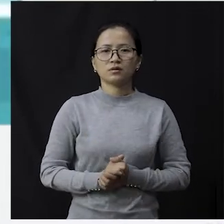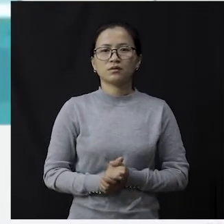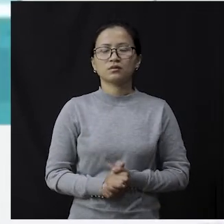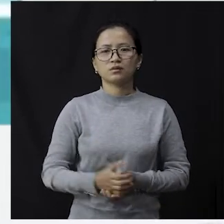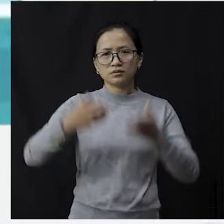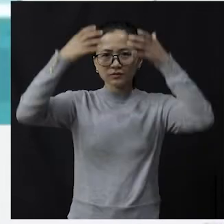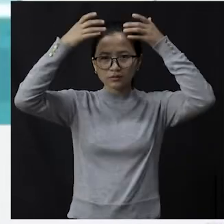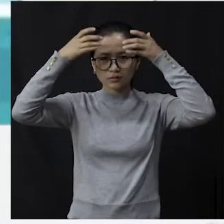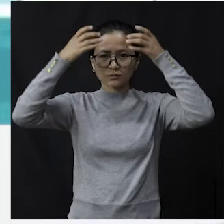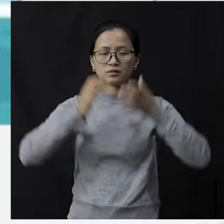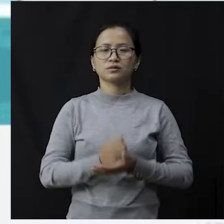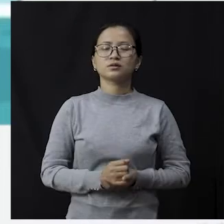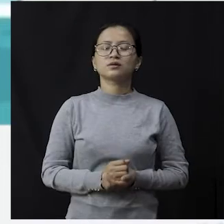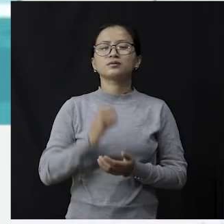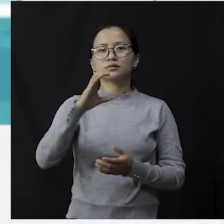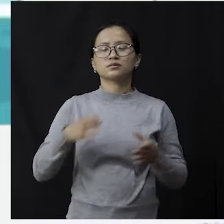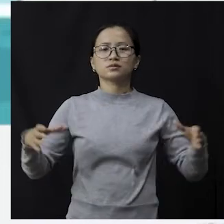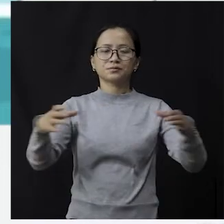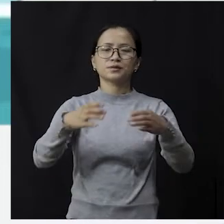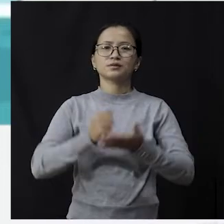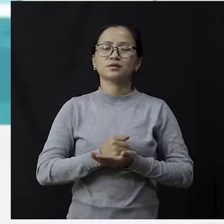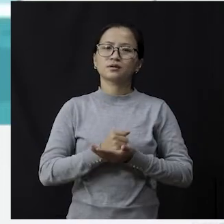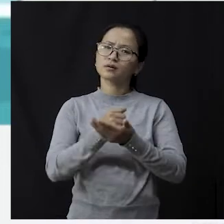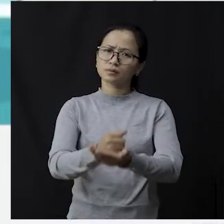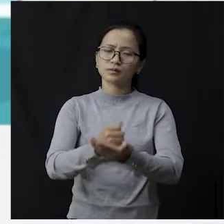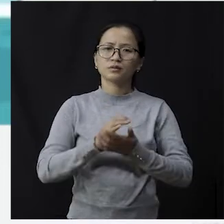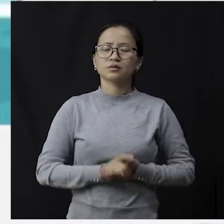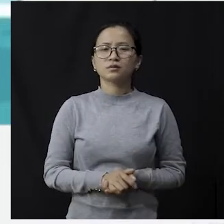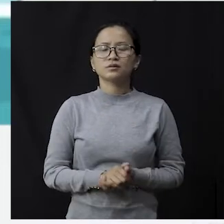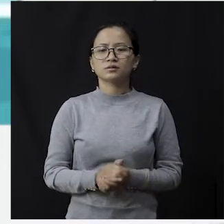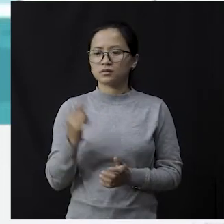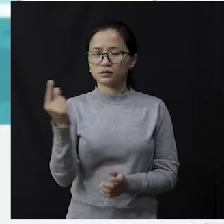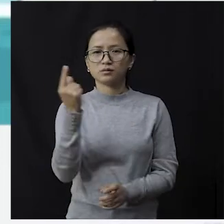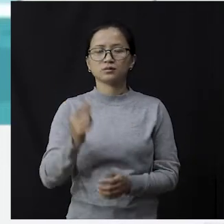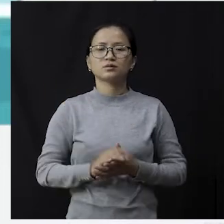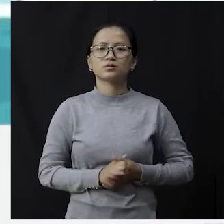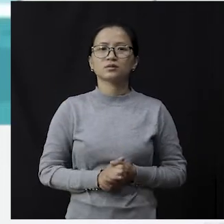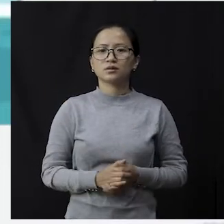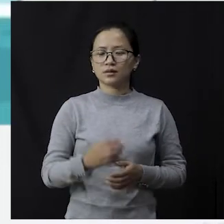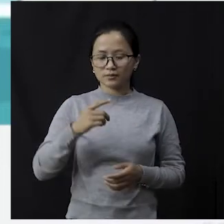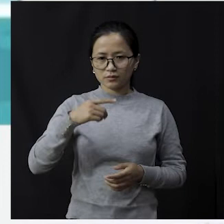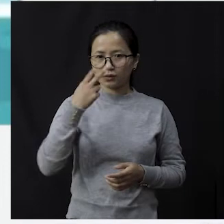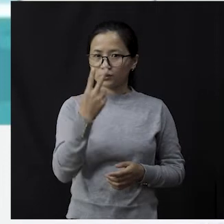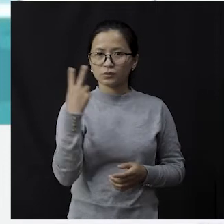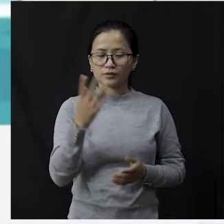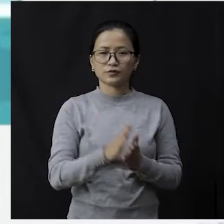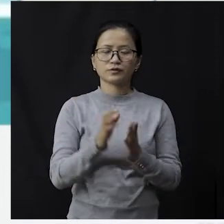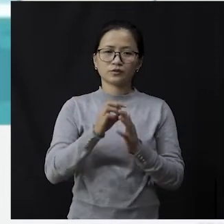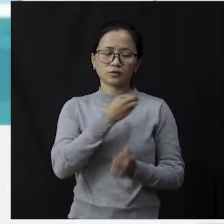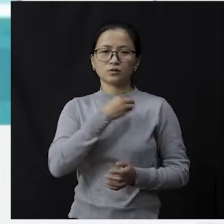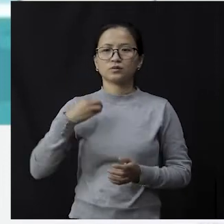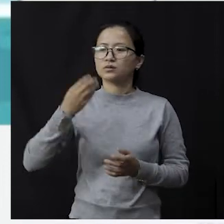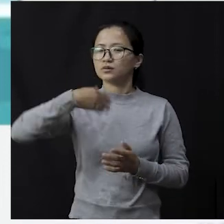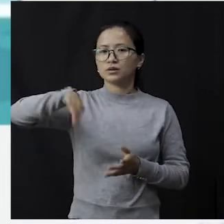A nurse is also called as a community helpers, and nurse also used to assist the doctors when